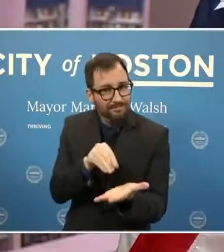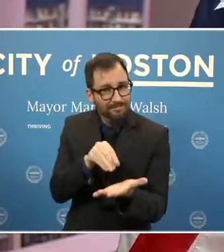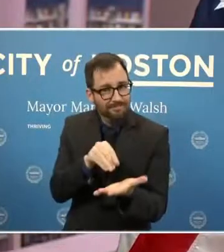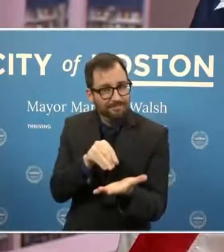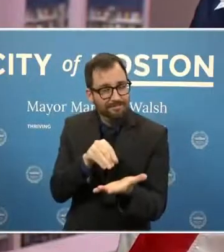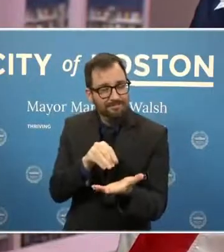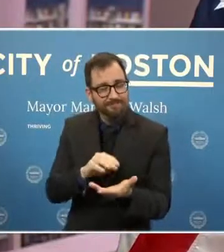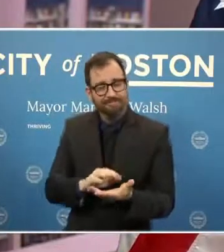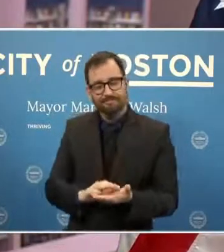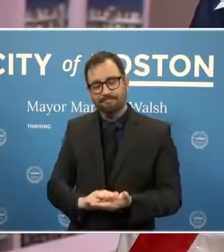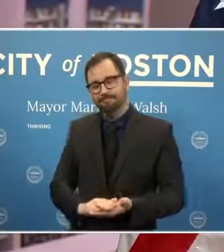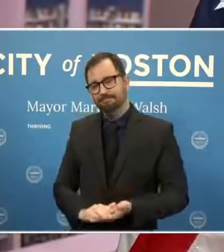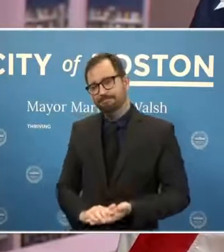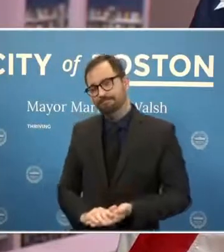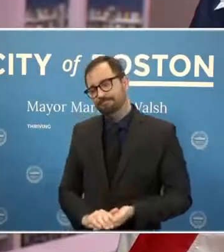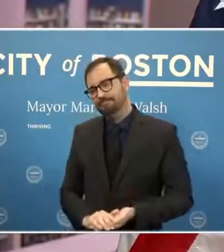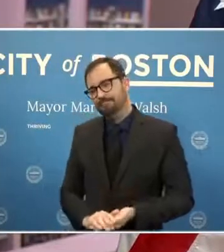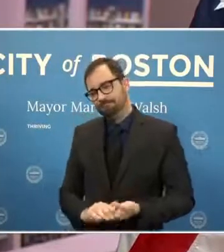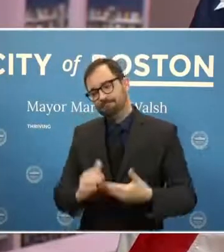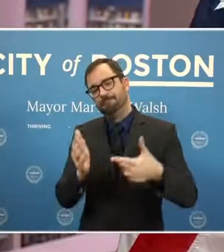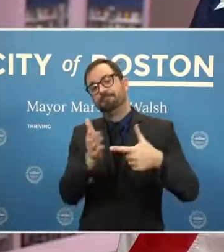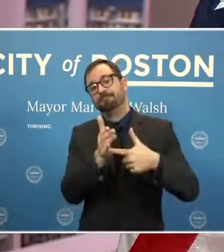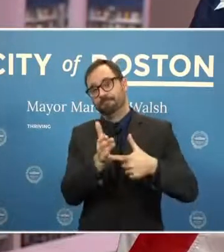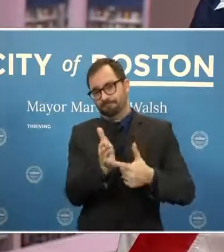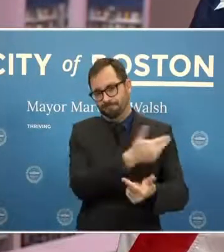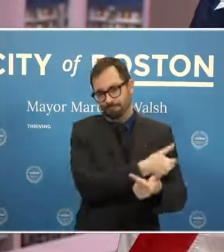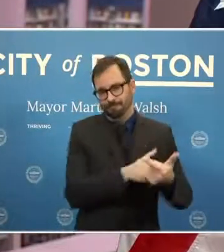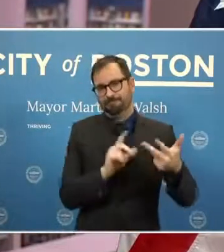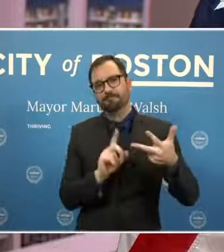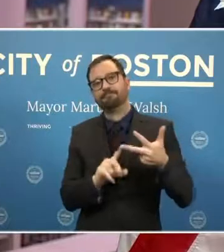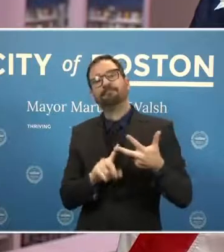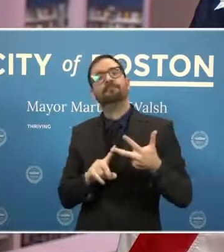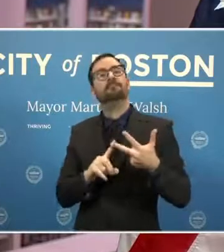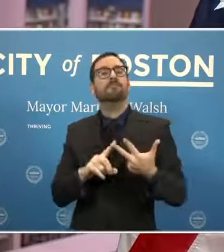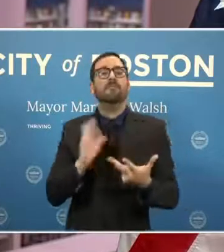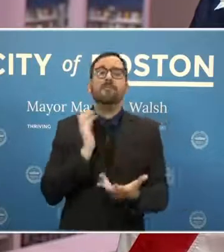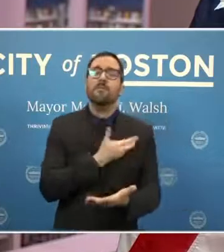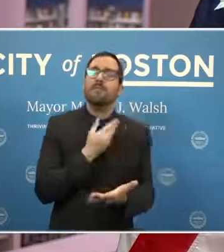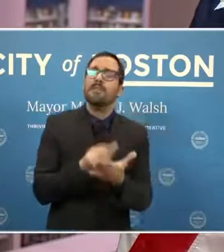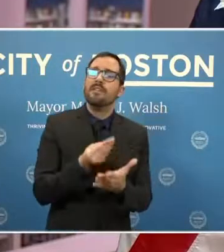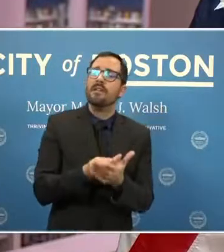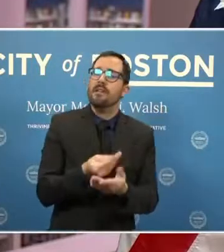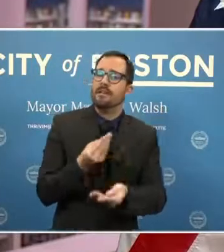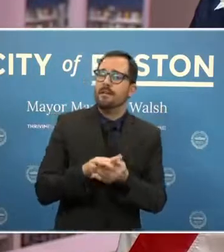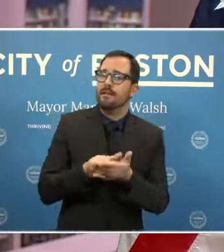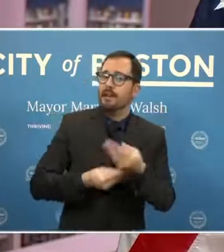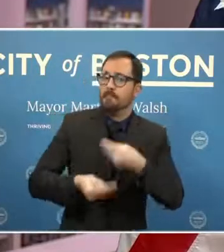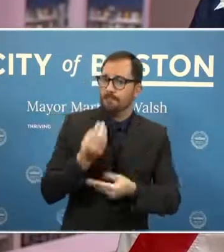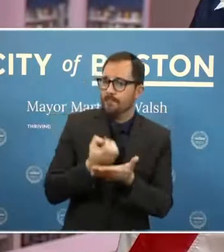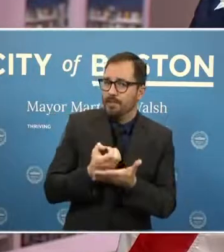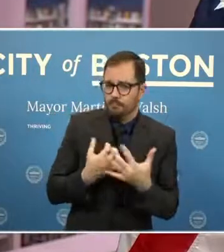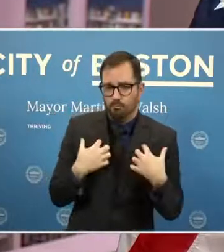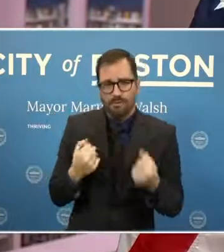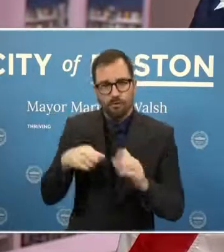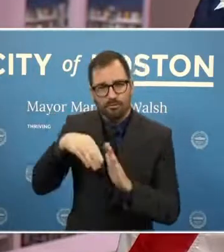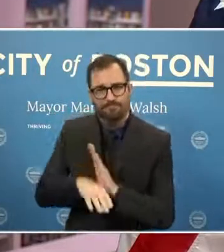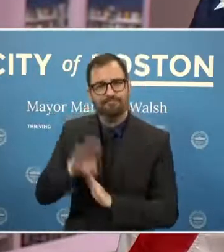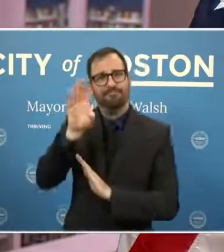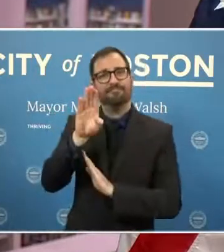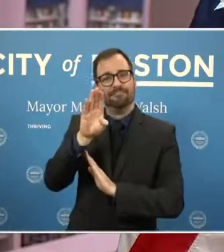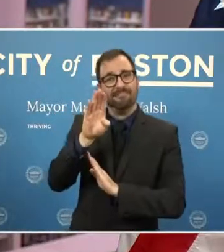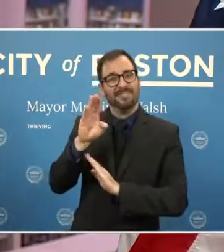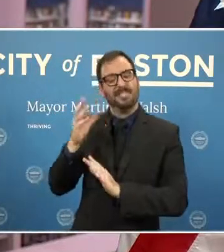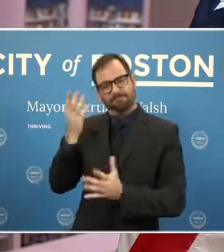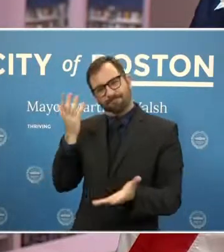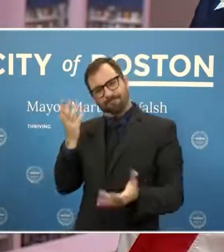I want to talk now about economic recovery. We've been hit hard by the COVID recession. but I want businesses and working families to know